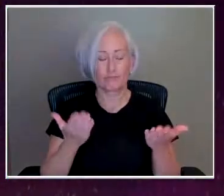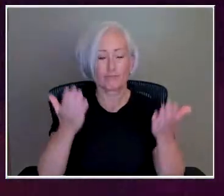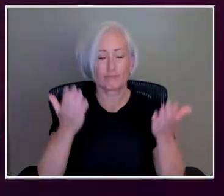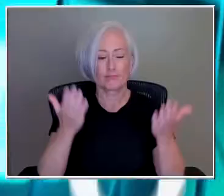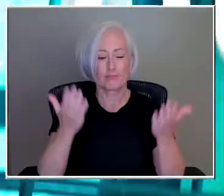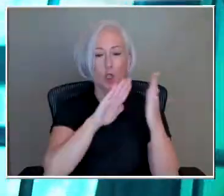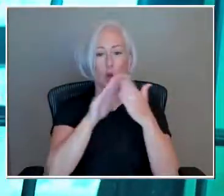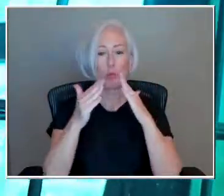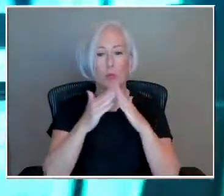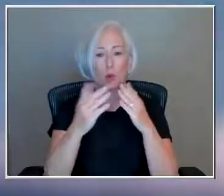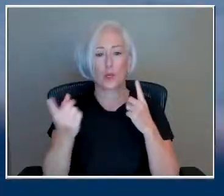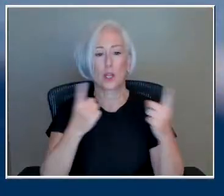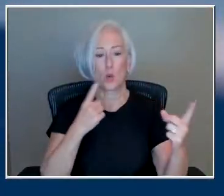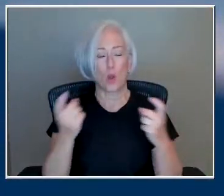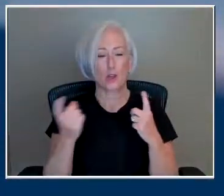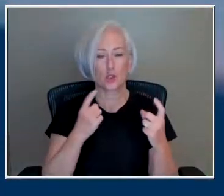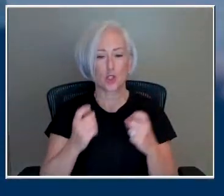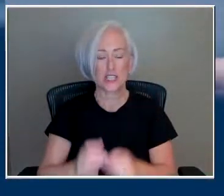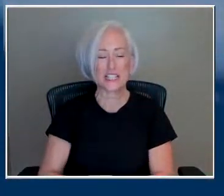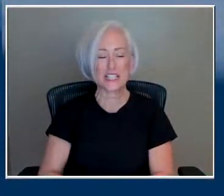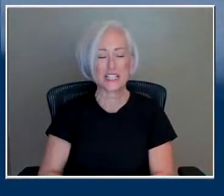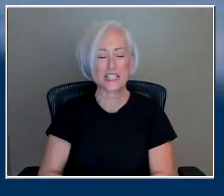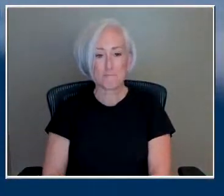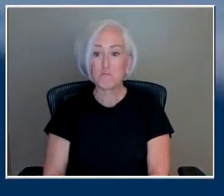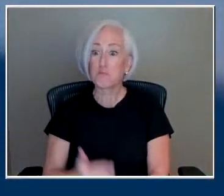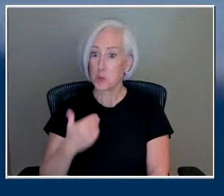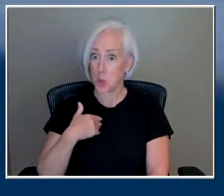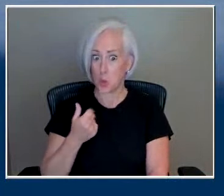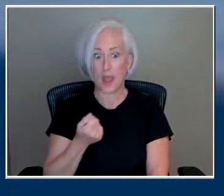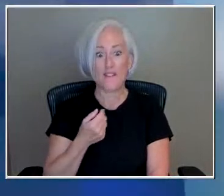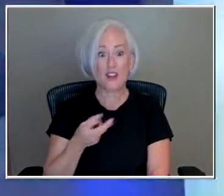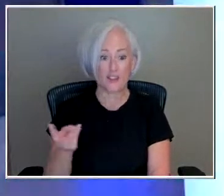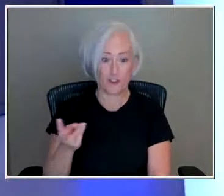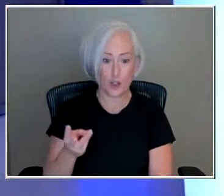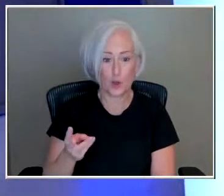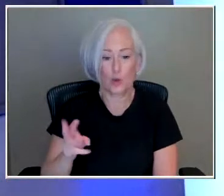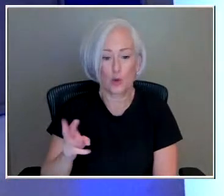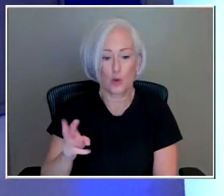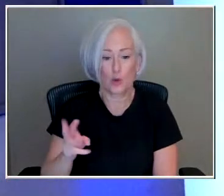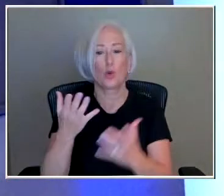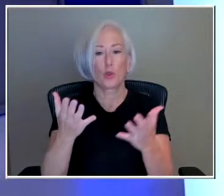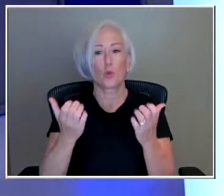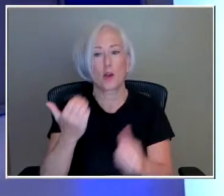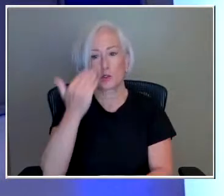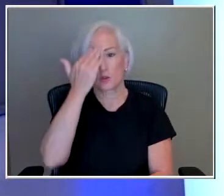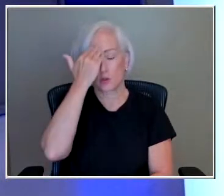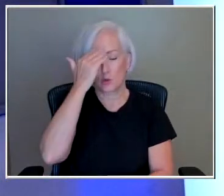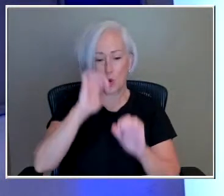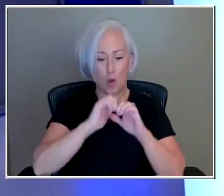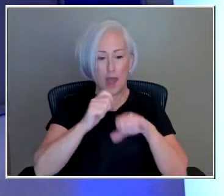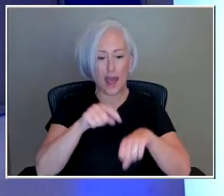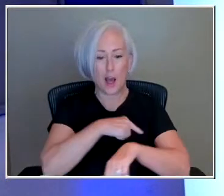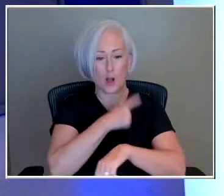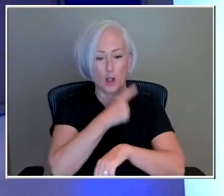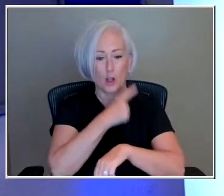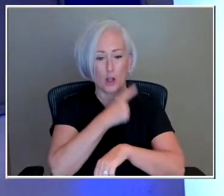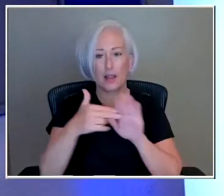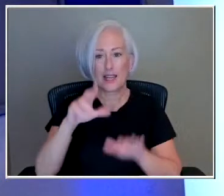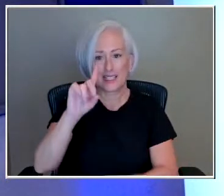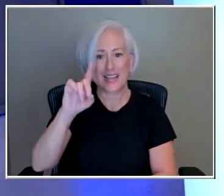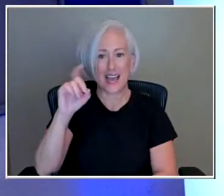questions. And we've got a few coming in. Ruth Ellen wants to know, how long has the diagnosis of essential tremor